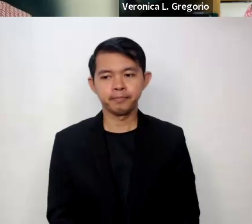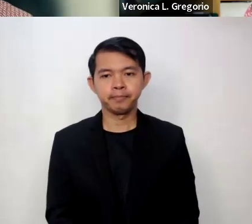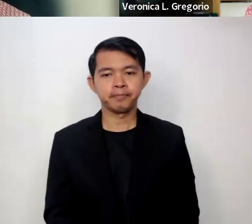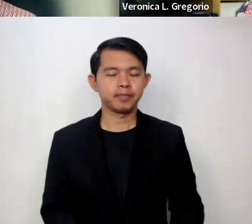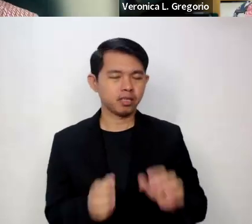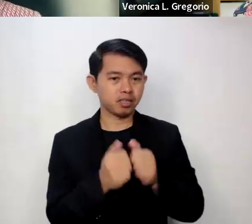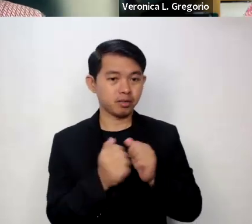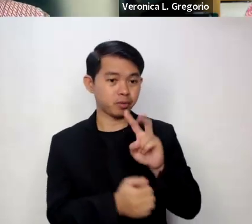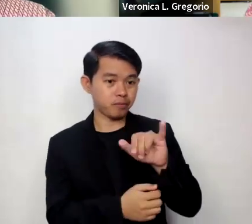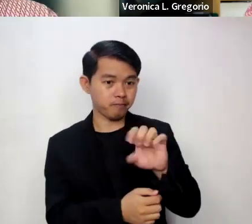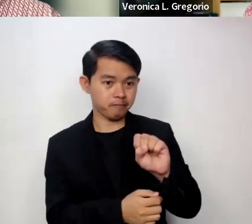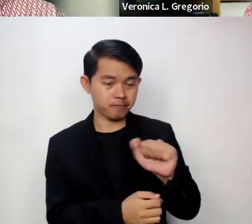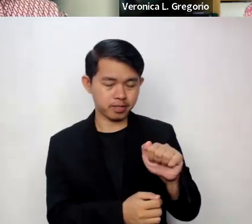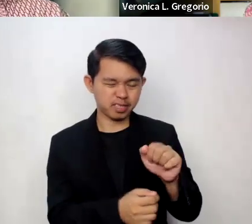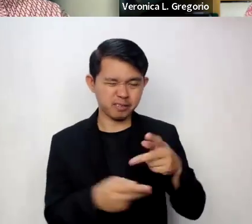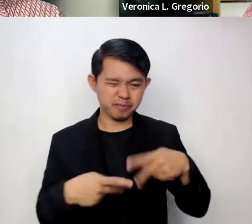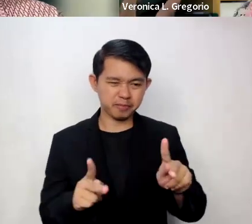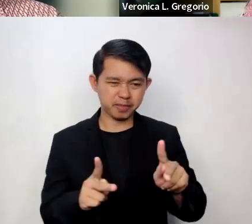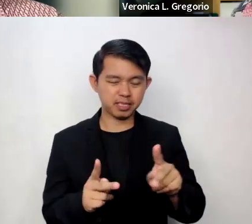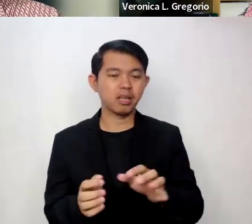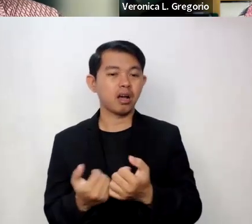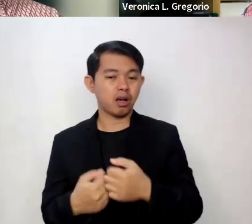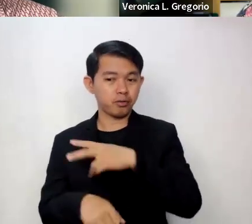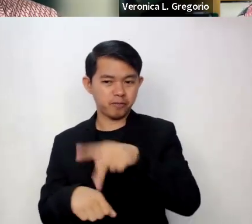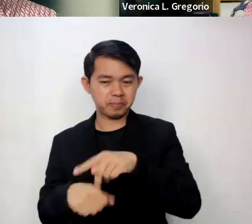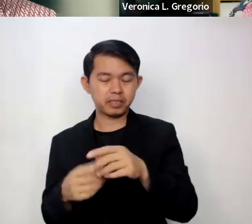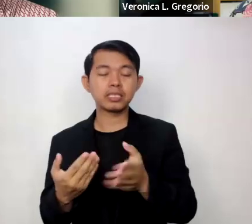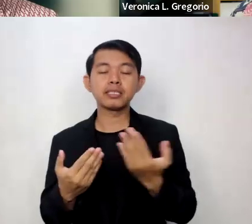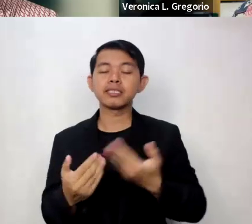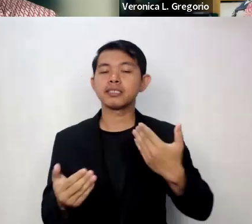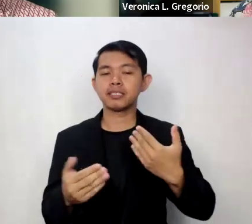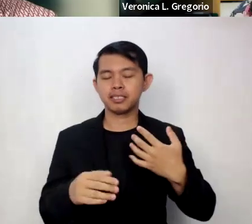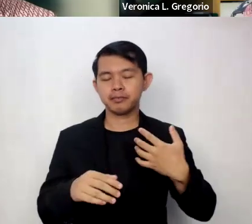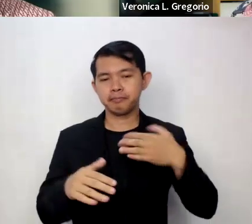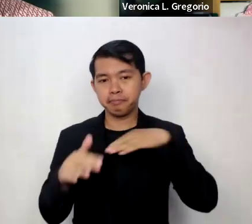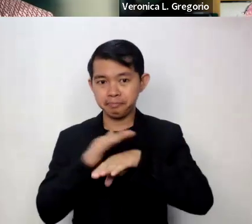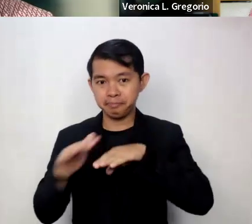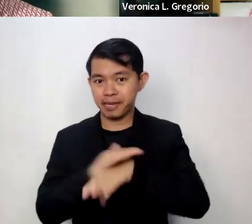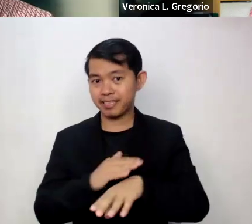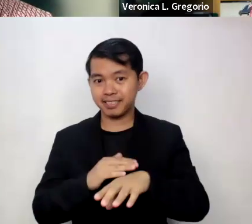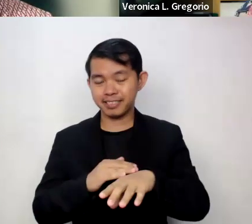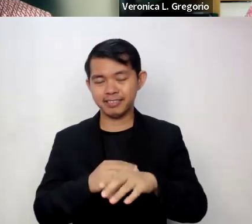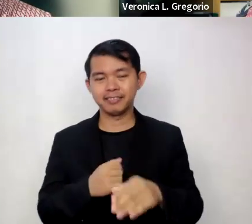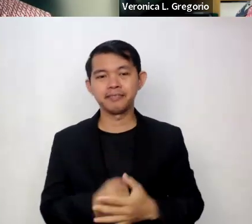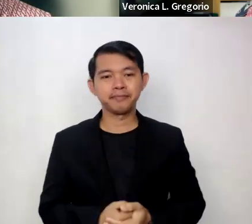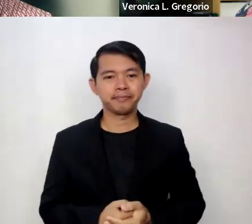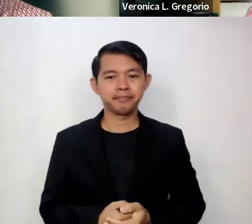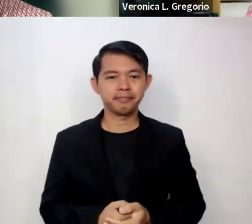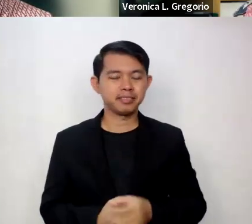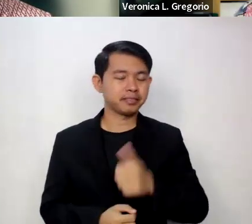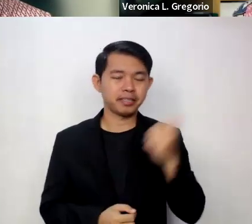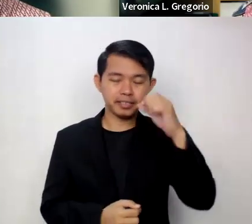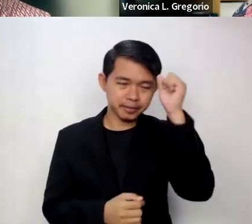permits and all makes Philippines like very easy access. Now it gives easy access to other